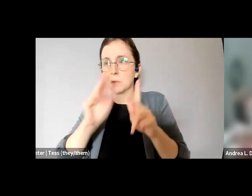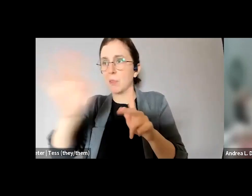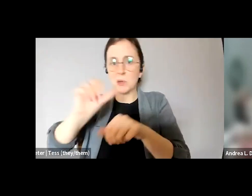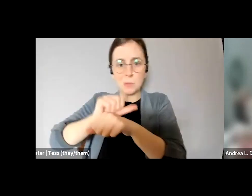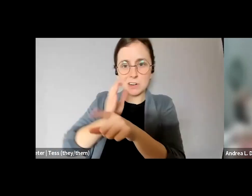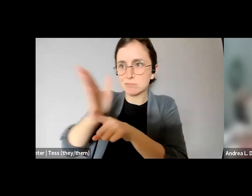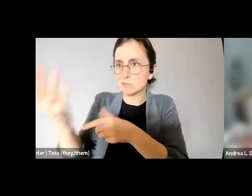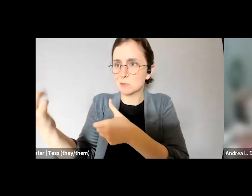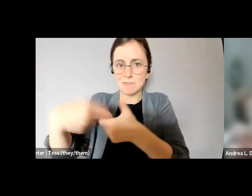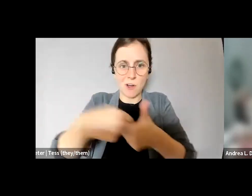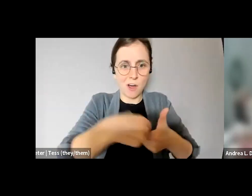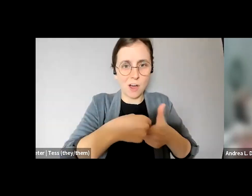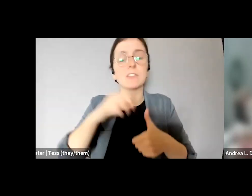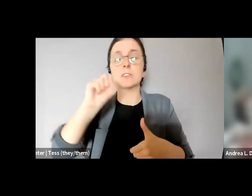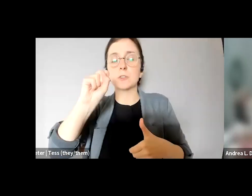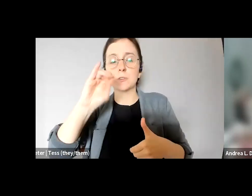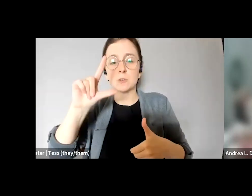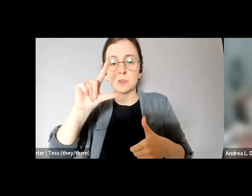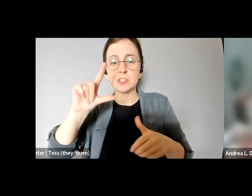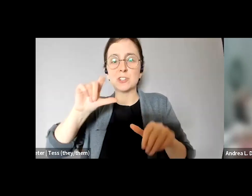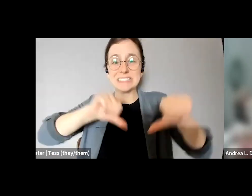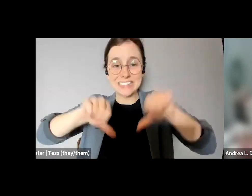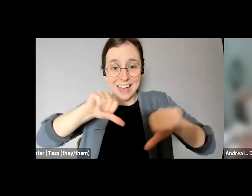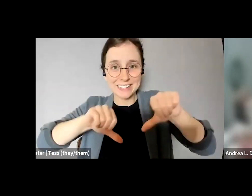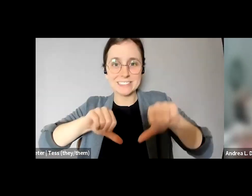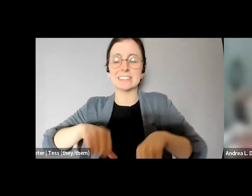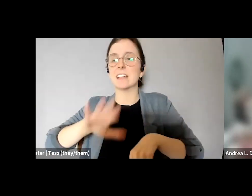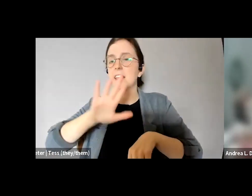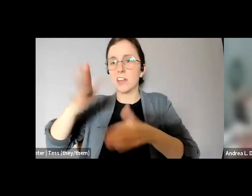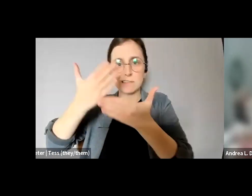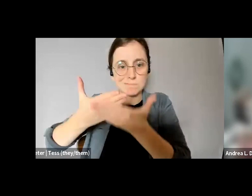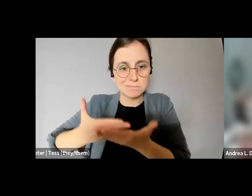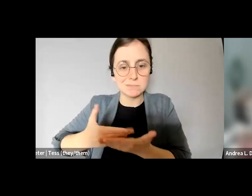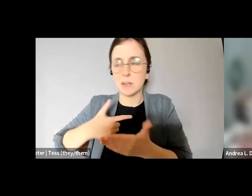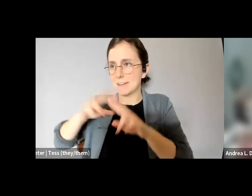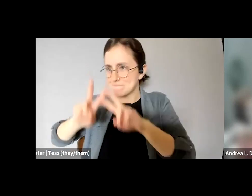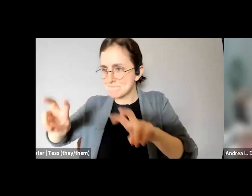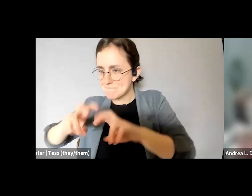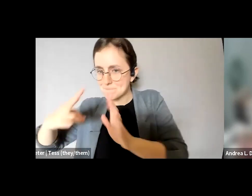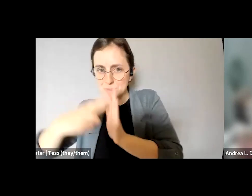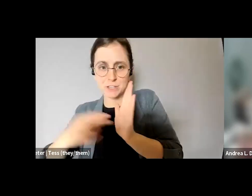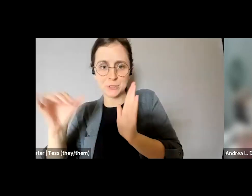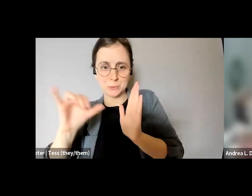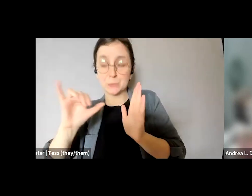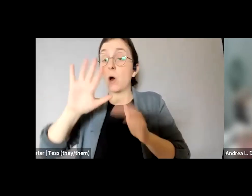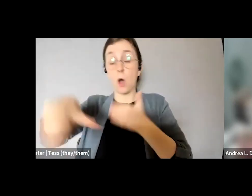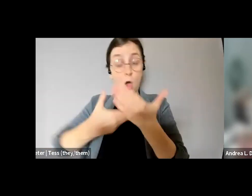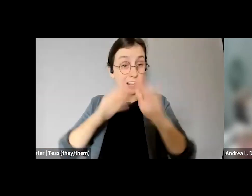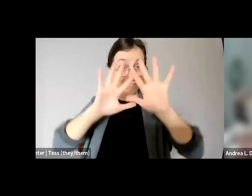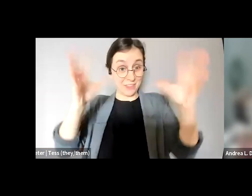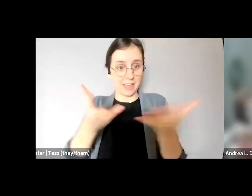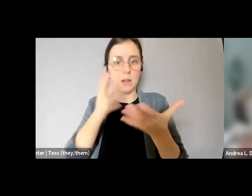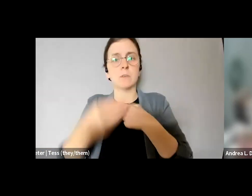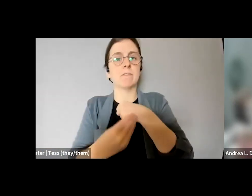social science literature and data. So those various sources are informing the comments that I will have for you.